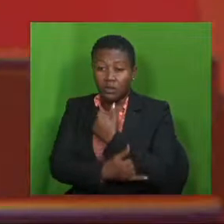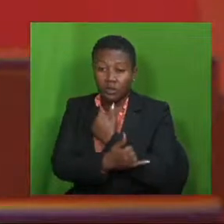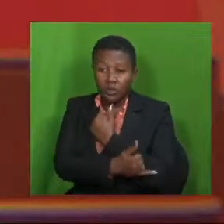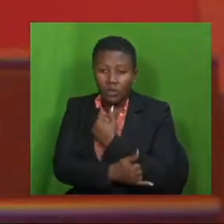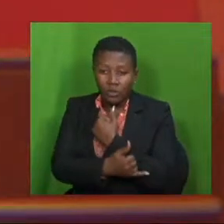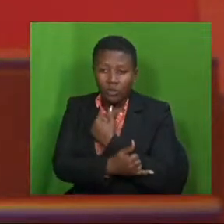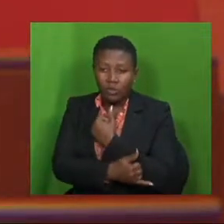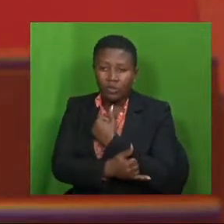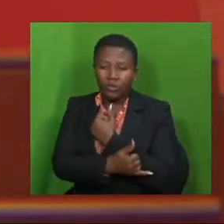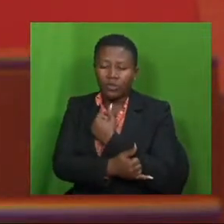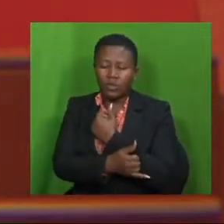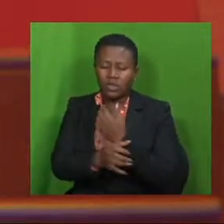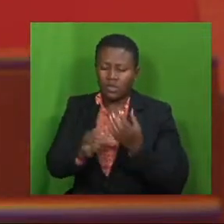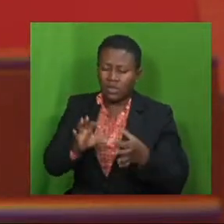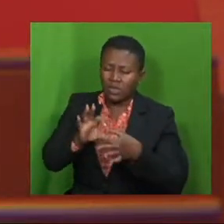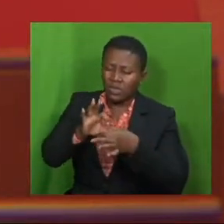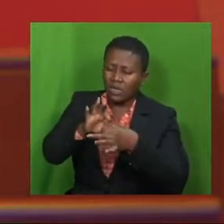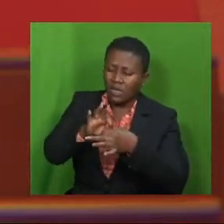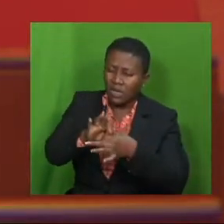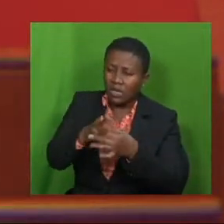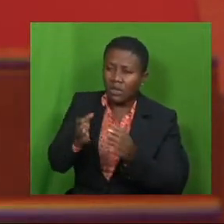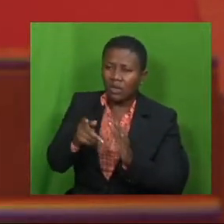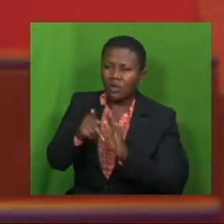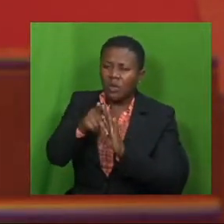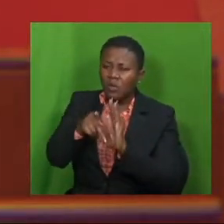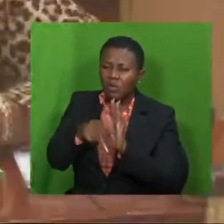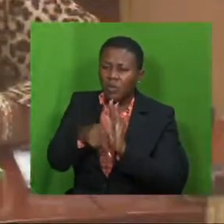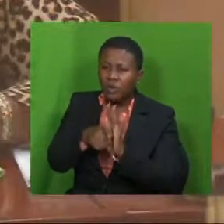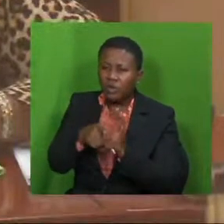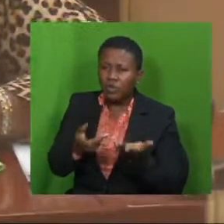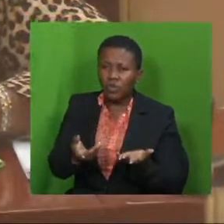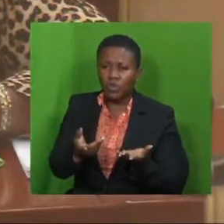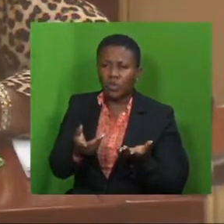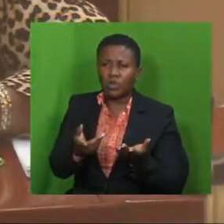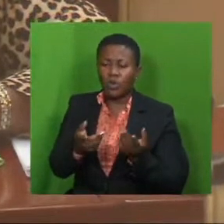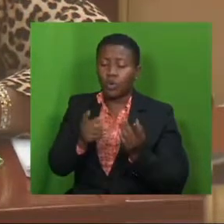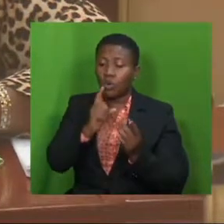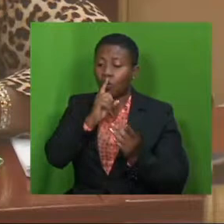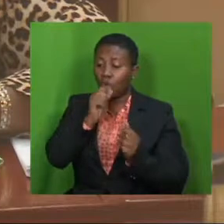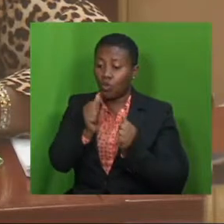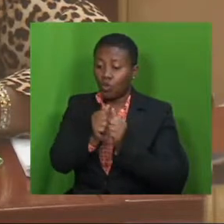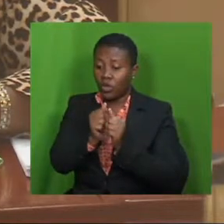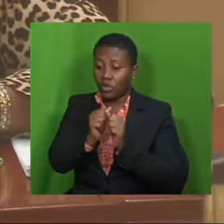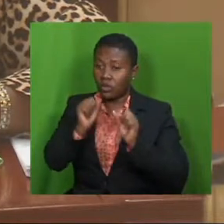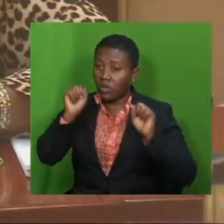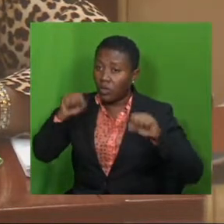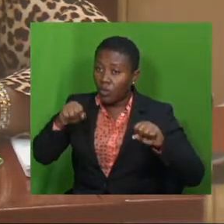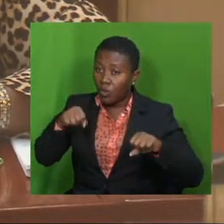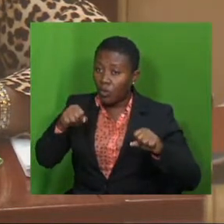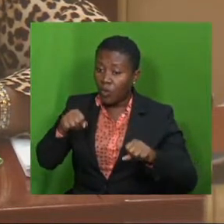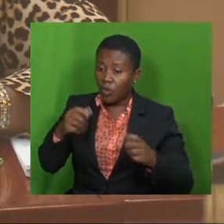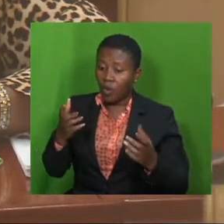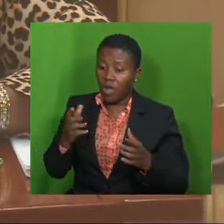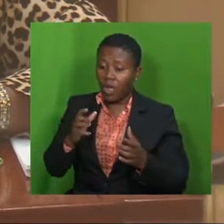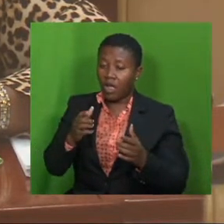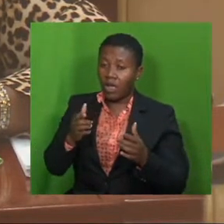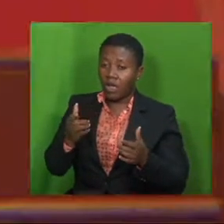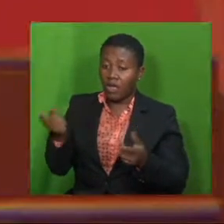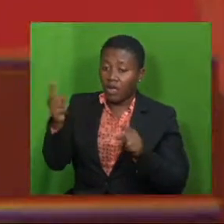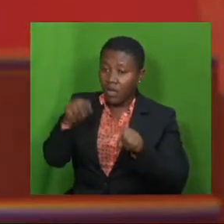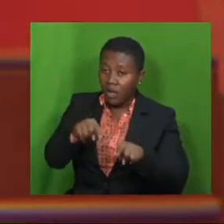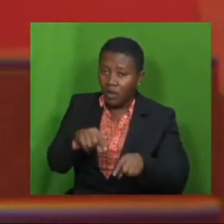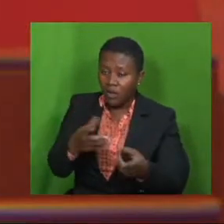incorporate the principle of compulsory attendance in their constitutions or